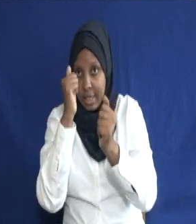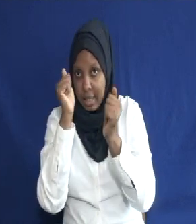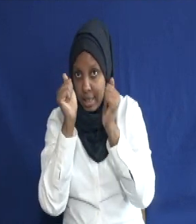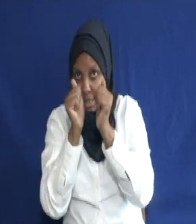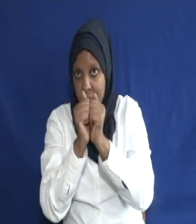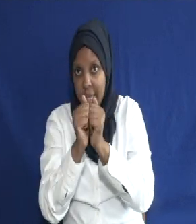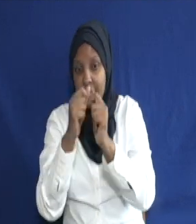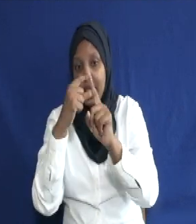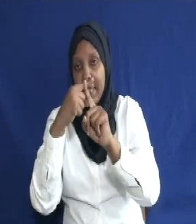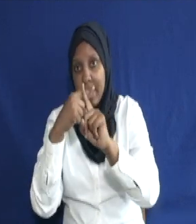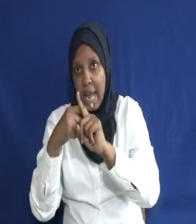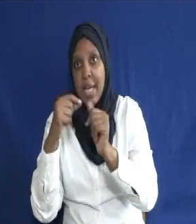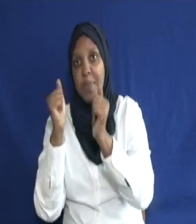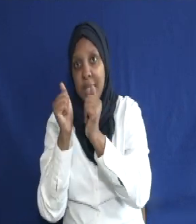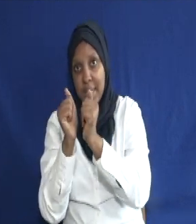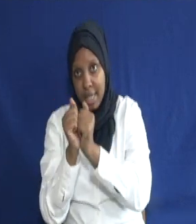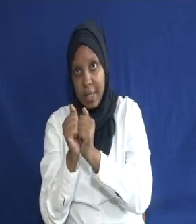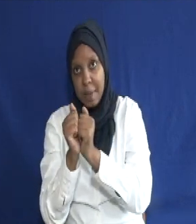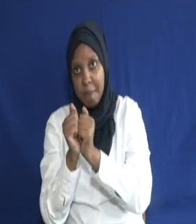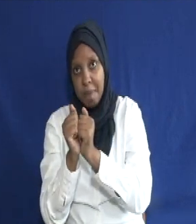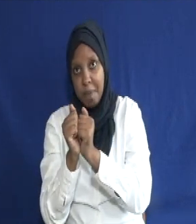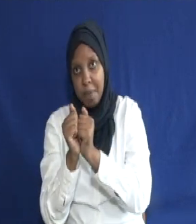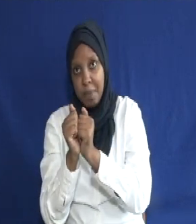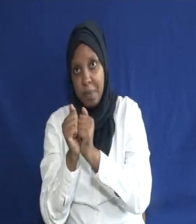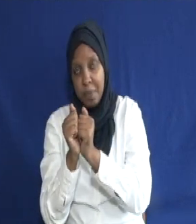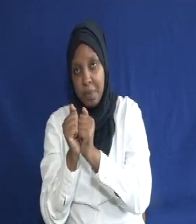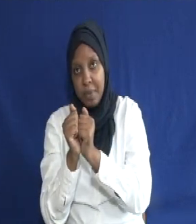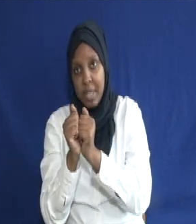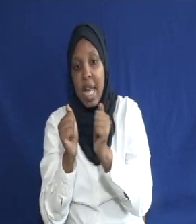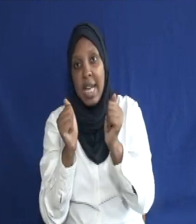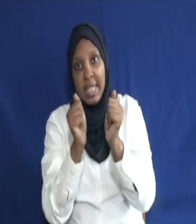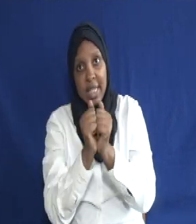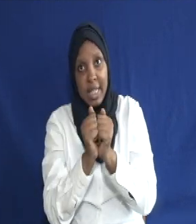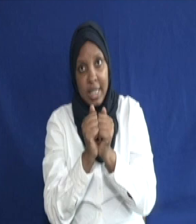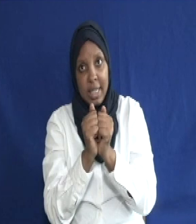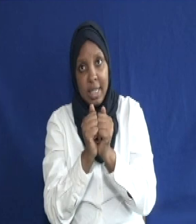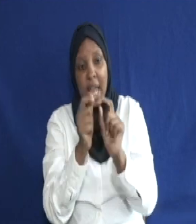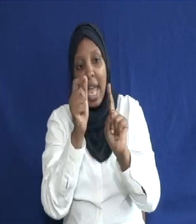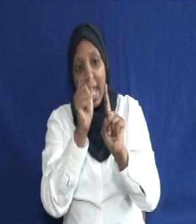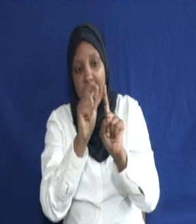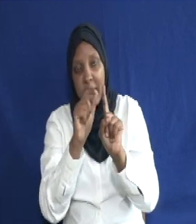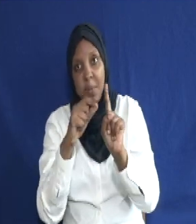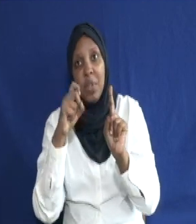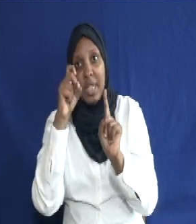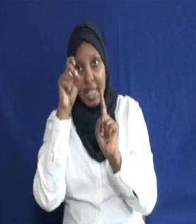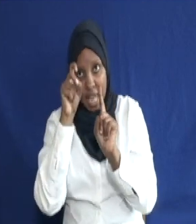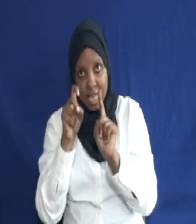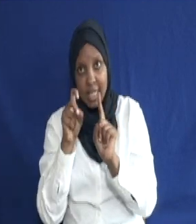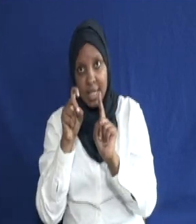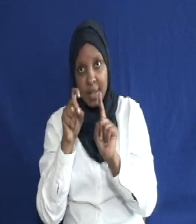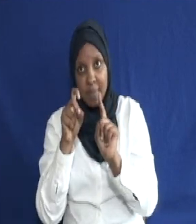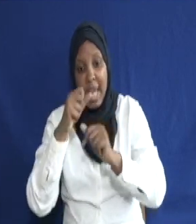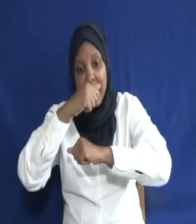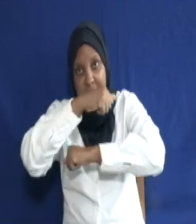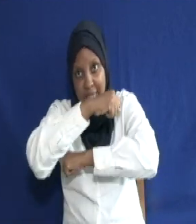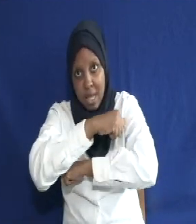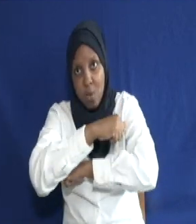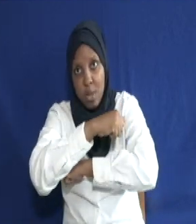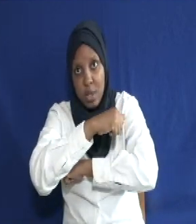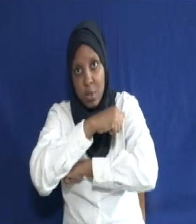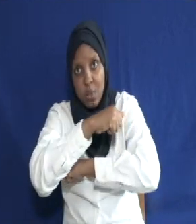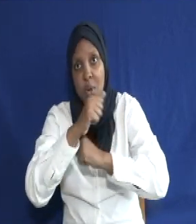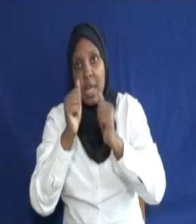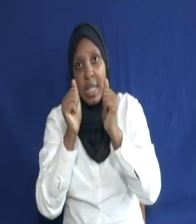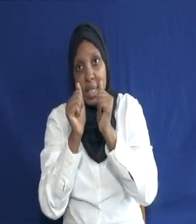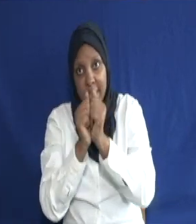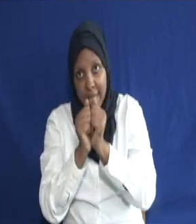continue. 10 exponent x is equal to 10 exponent. What is the exponent